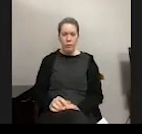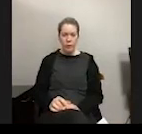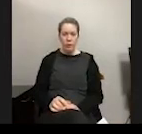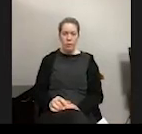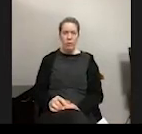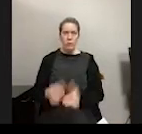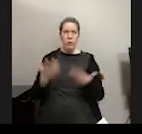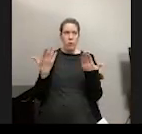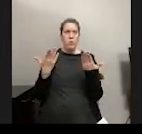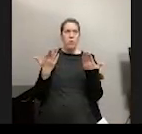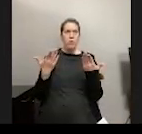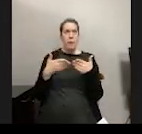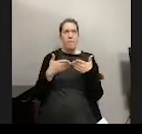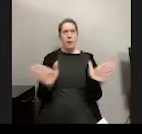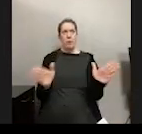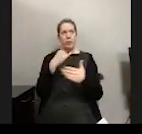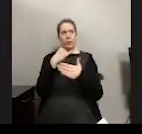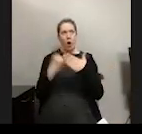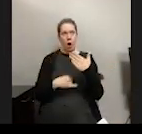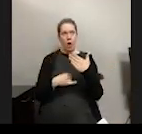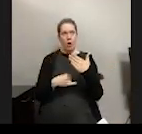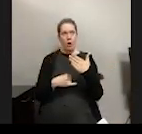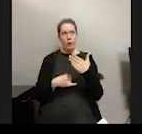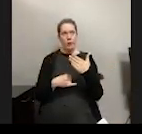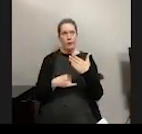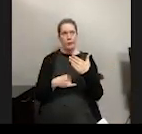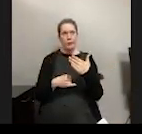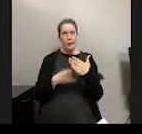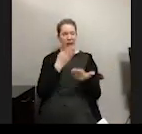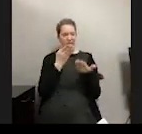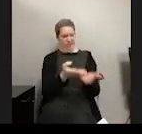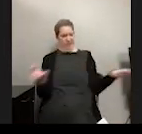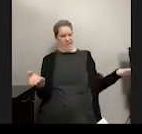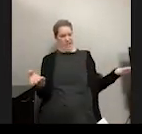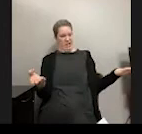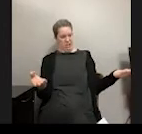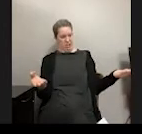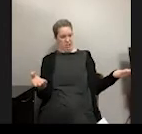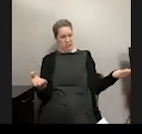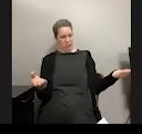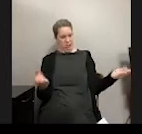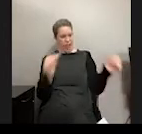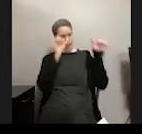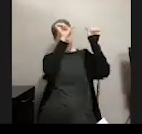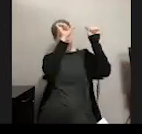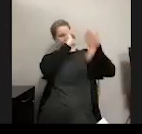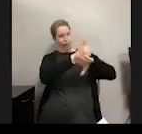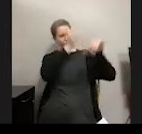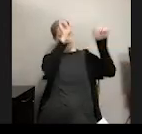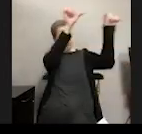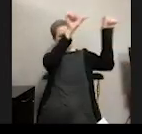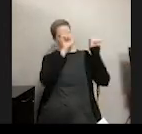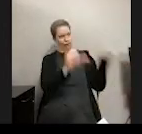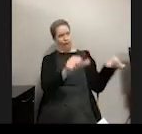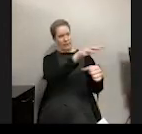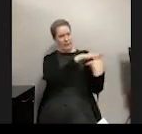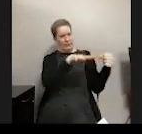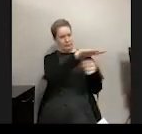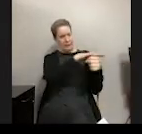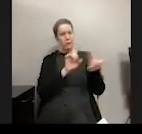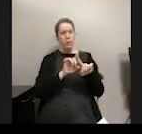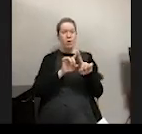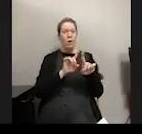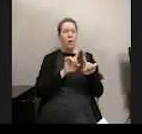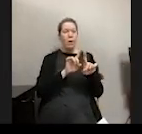object occupying space, but sort of viewing public art as an invitation to creating space of gathering.